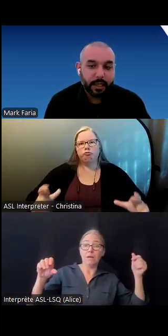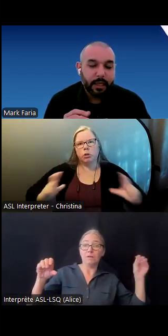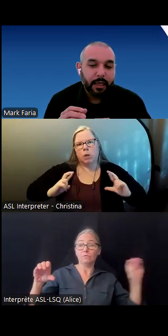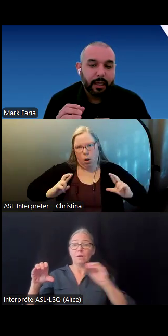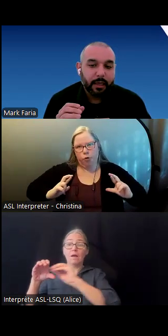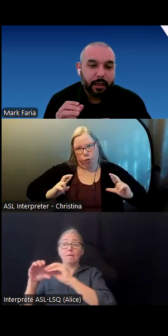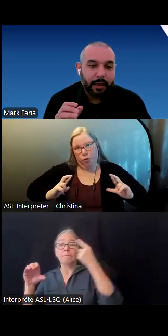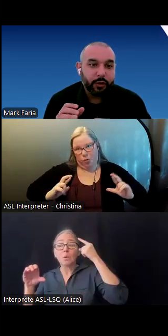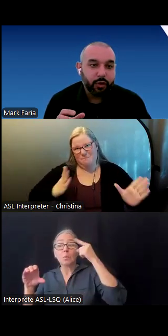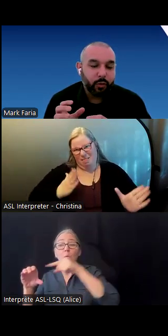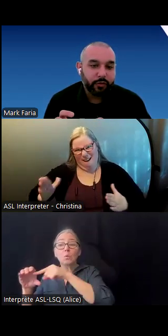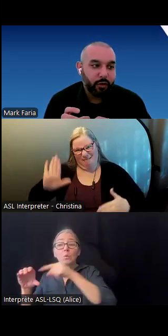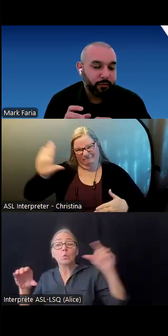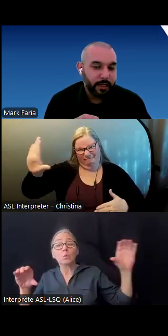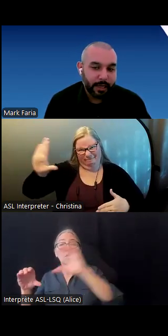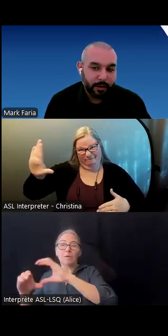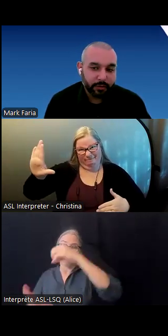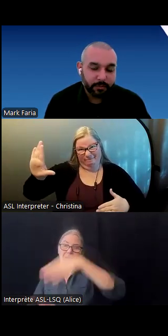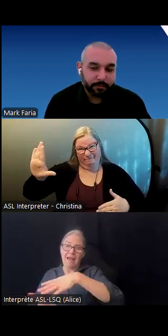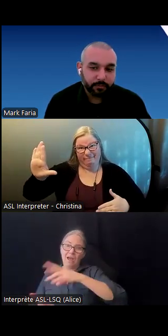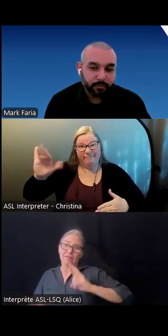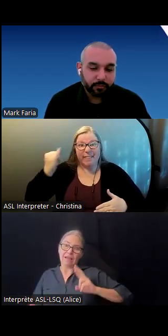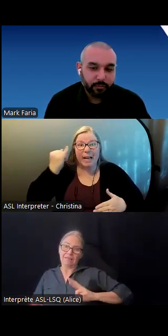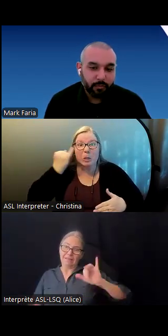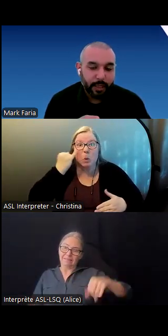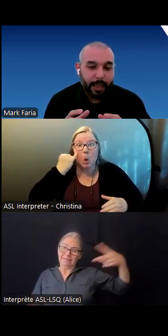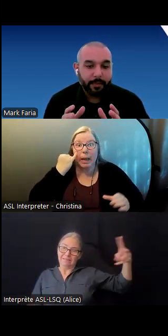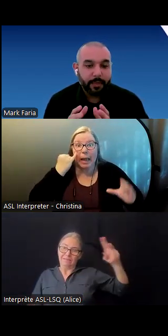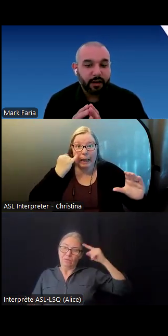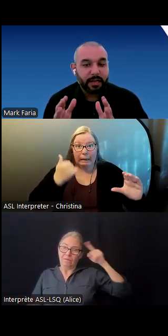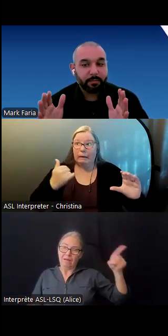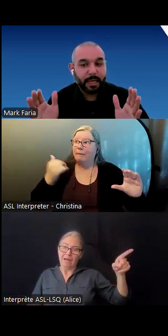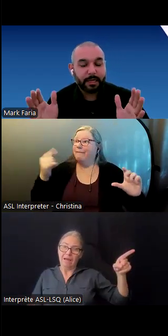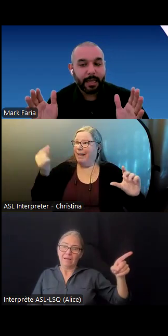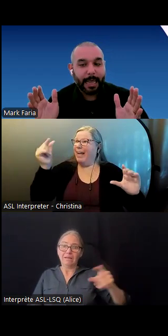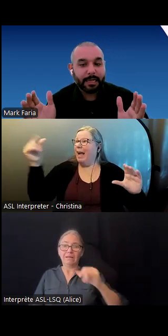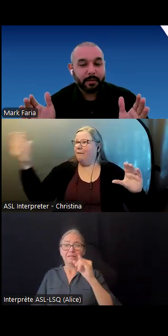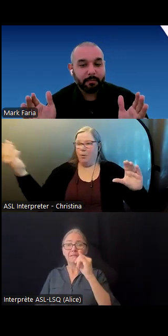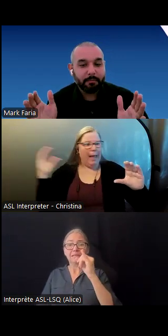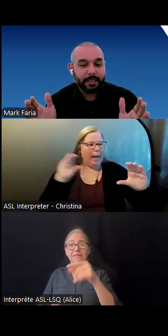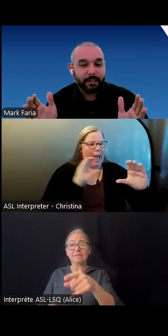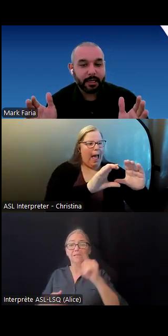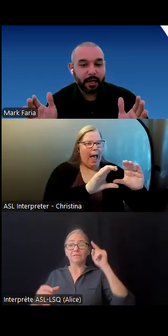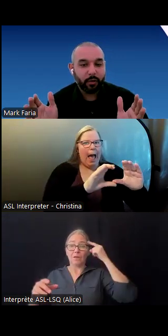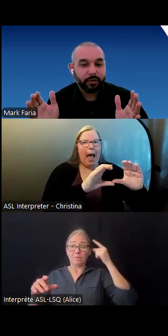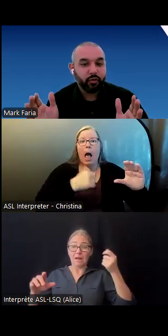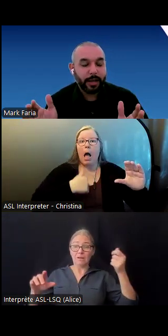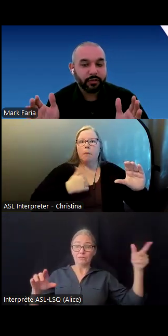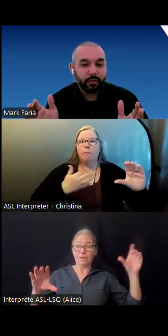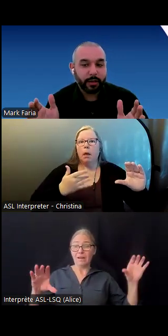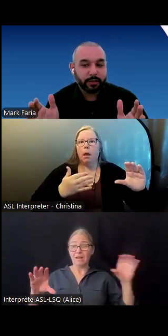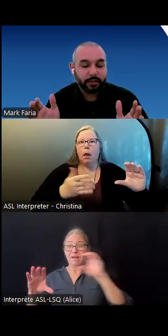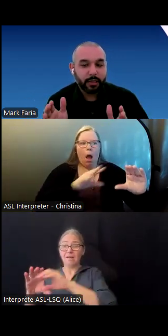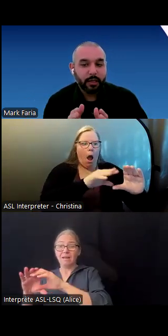is if you do a withdrawal from the account and the government had paid any money into the account, whether it's